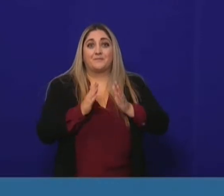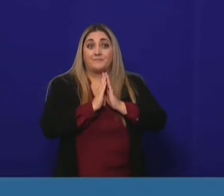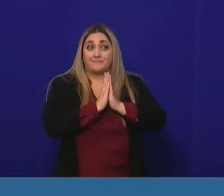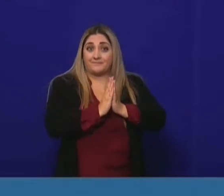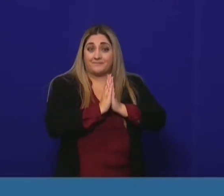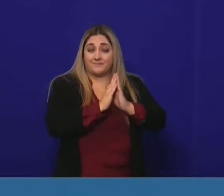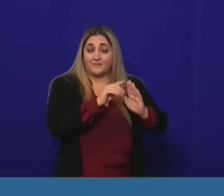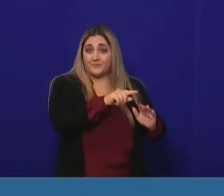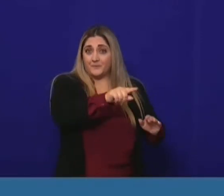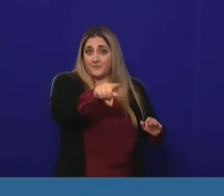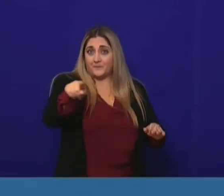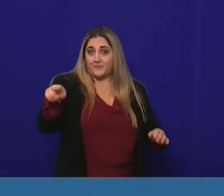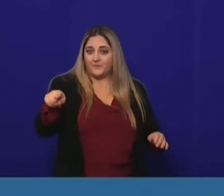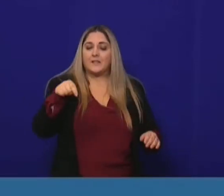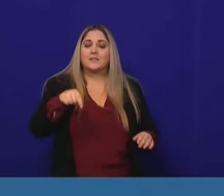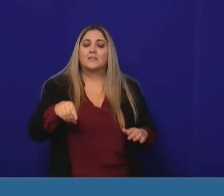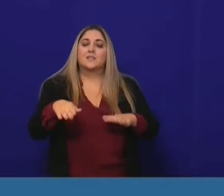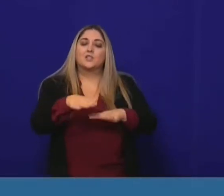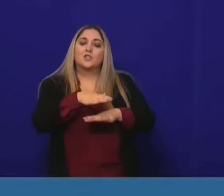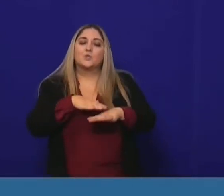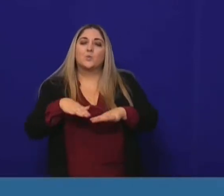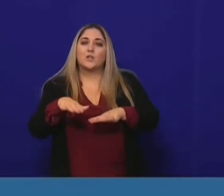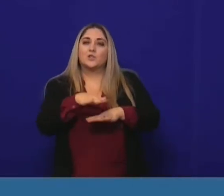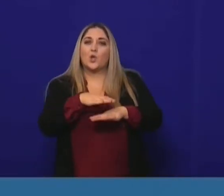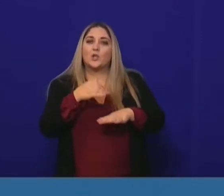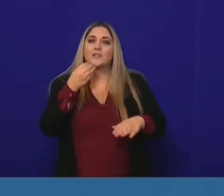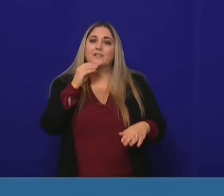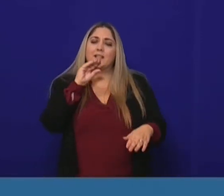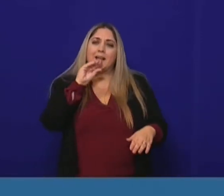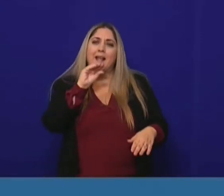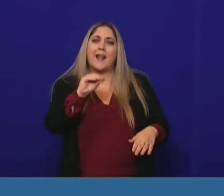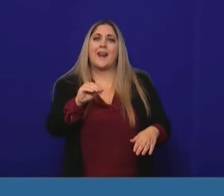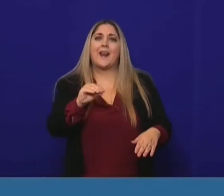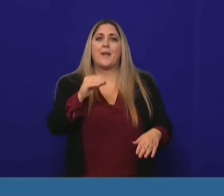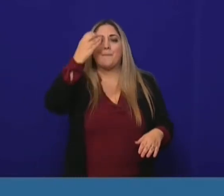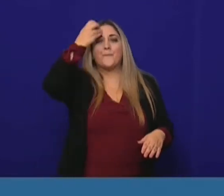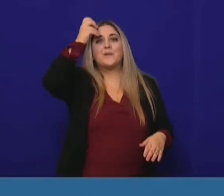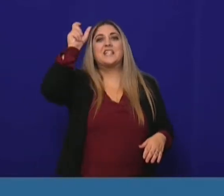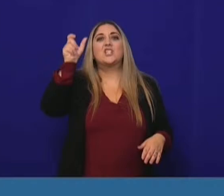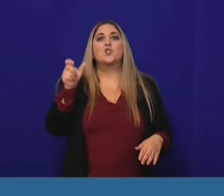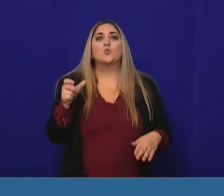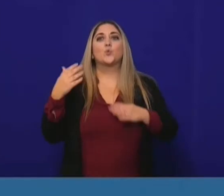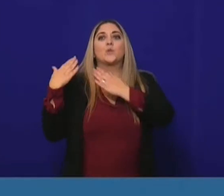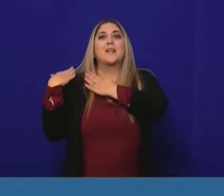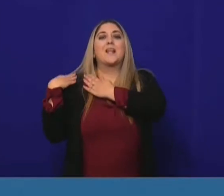dawk li qegħdin f'dan is-sitwazzjoni li wkoll ikellmu il-Ministeru responsabbli